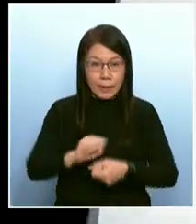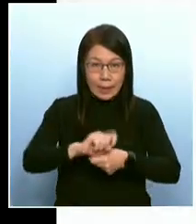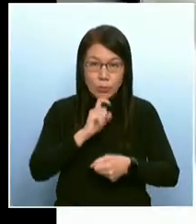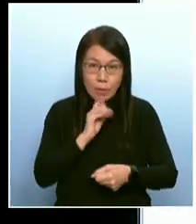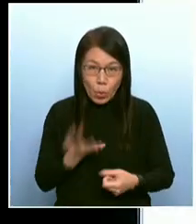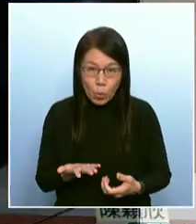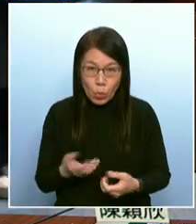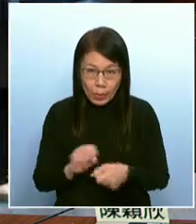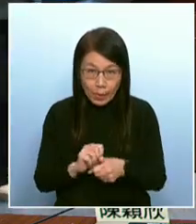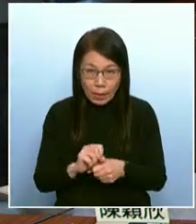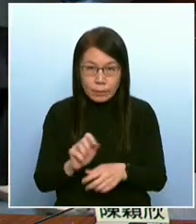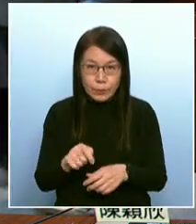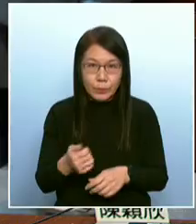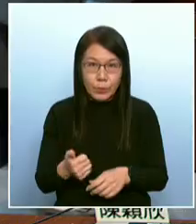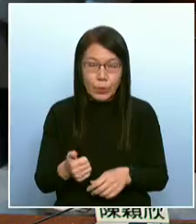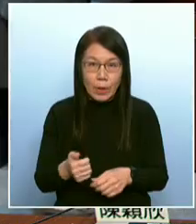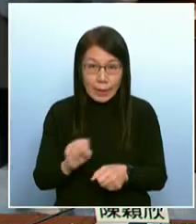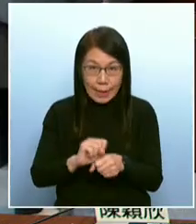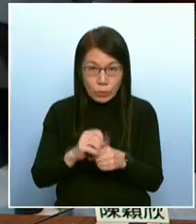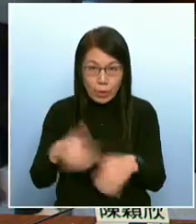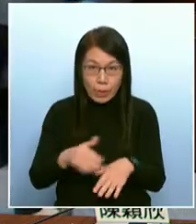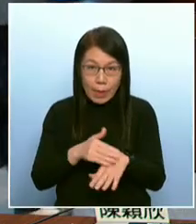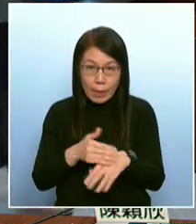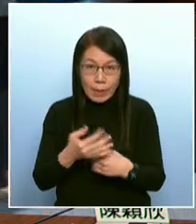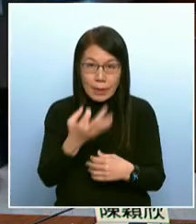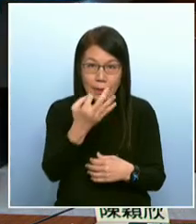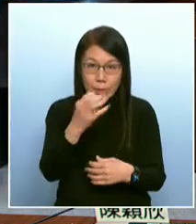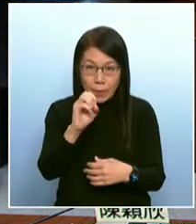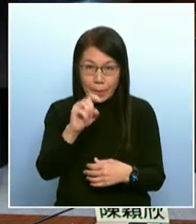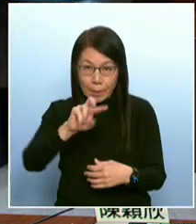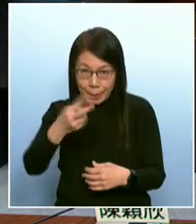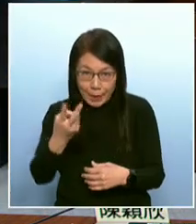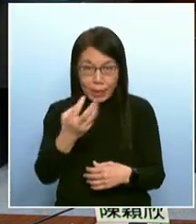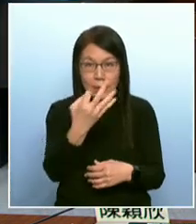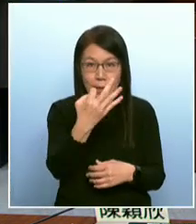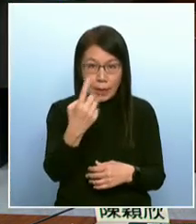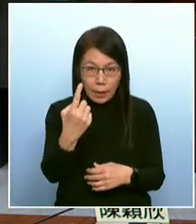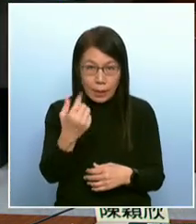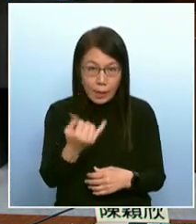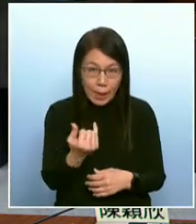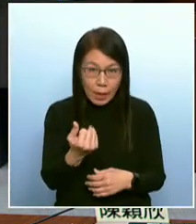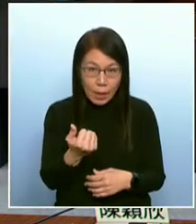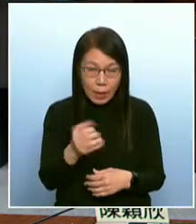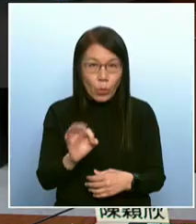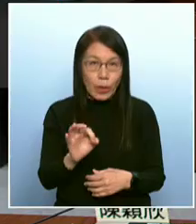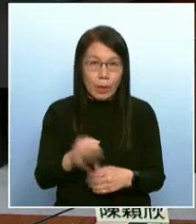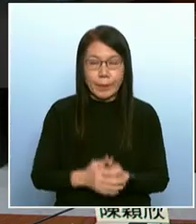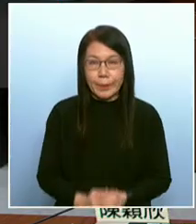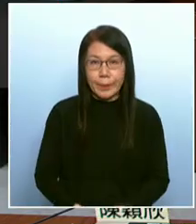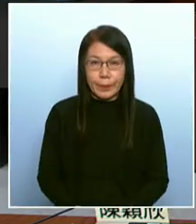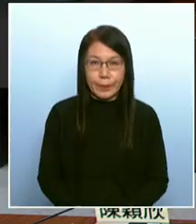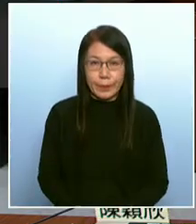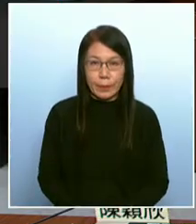invalid ballot paper, and this vote is cast to Mr. Ronick Chan. So